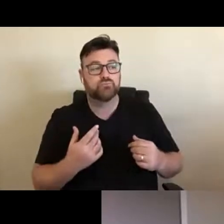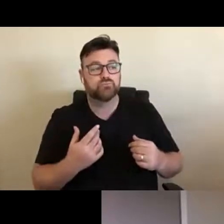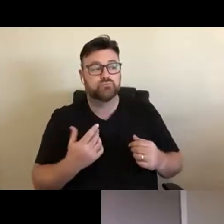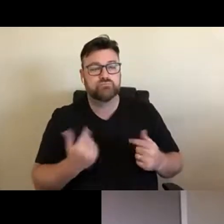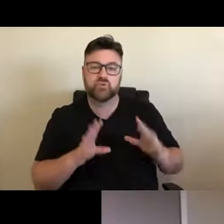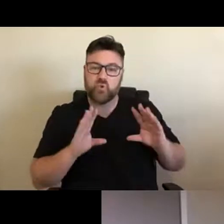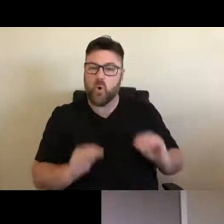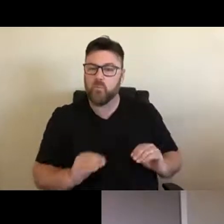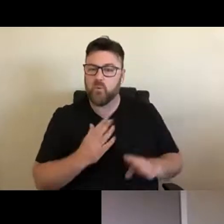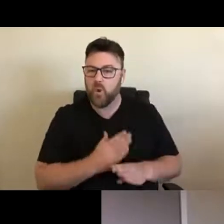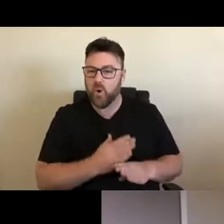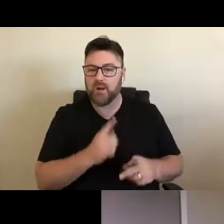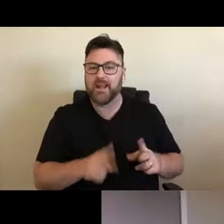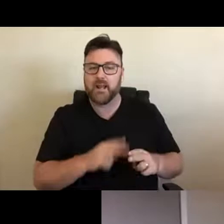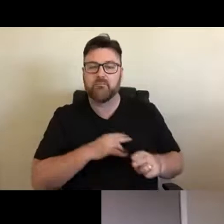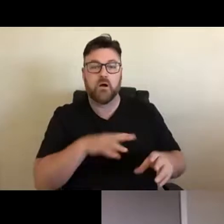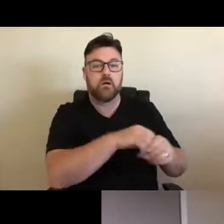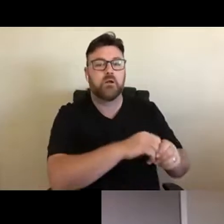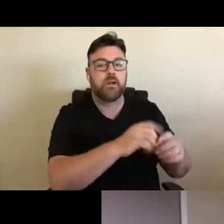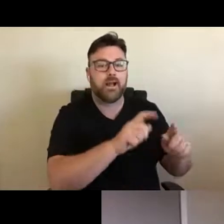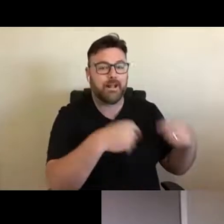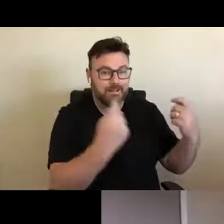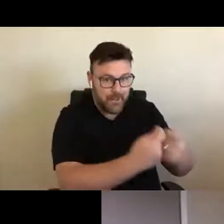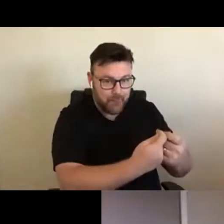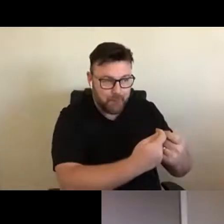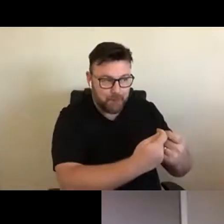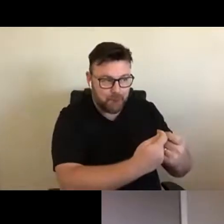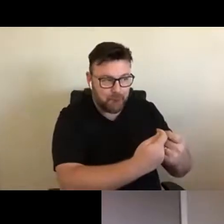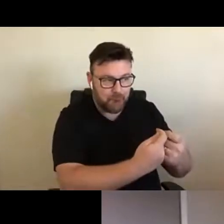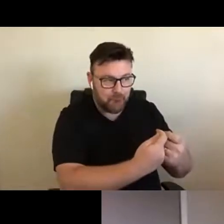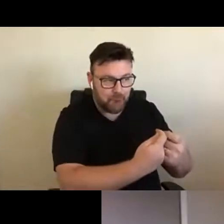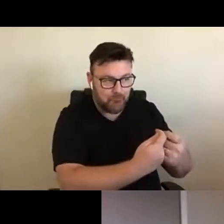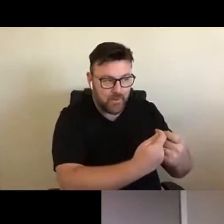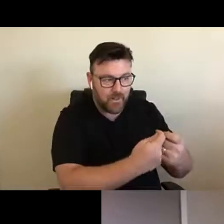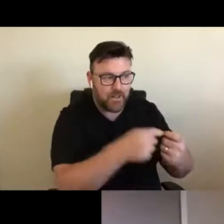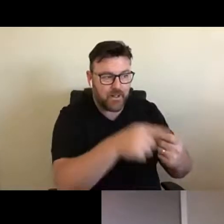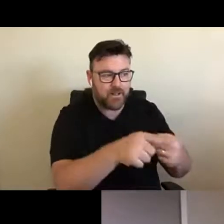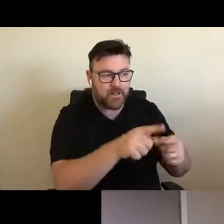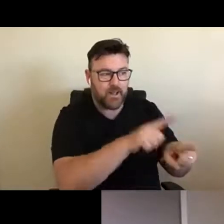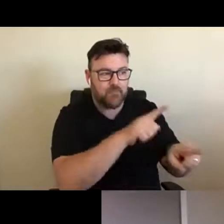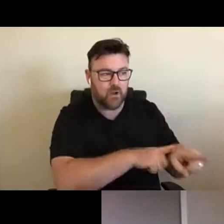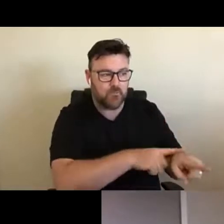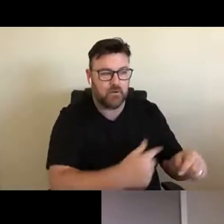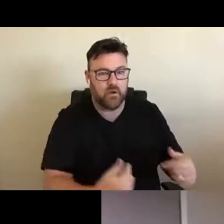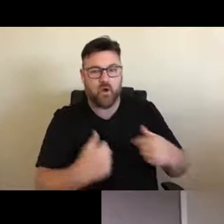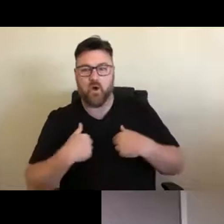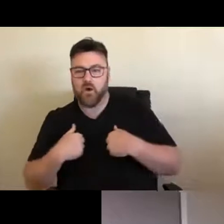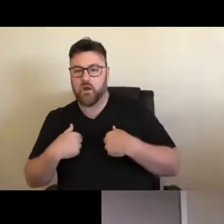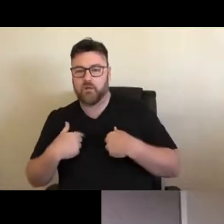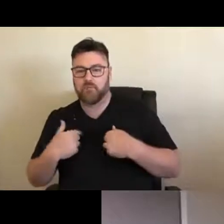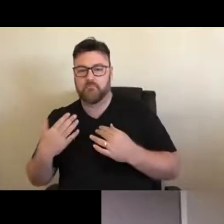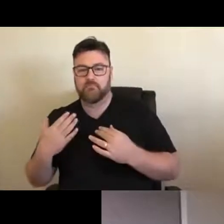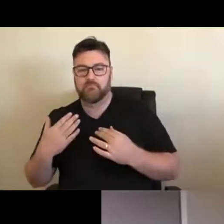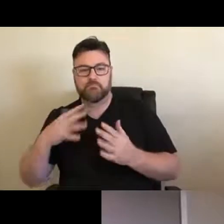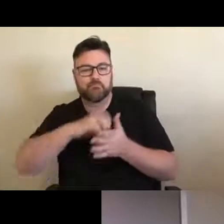if working in a team that gave out funding to local community was also seen or perceived to be accessing some of